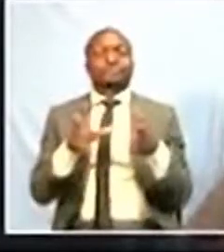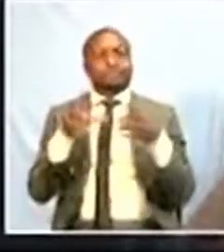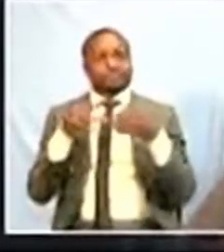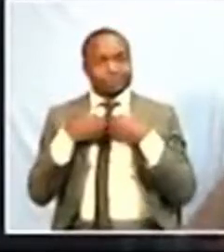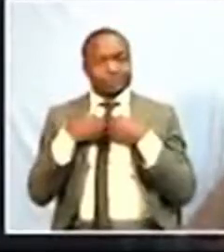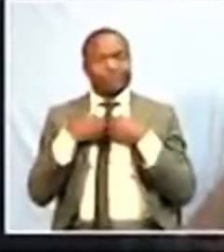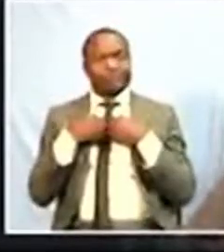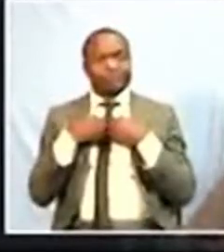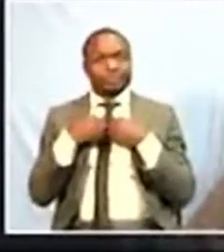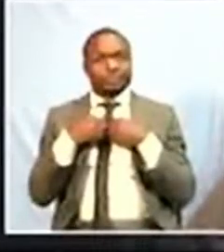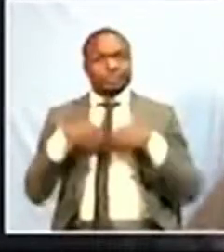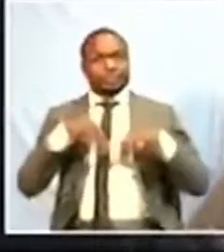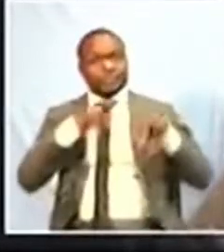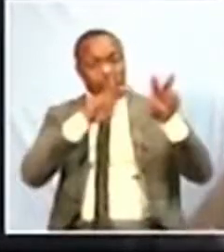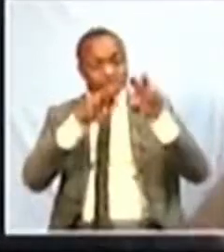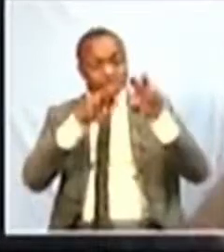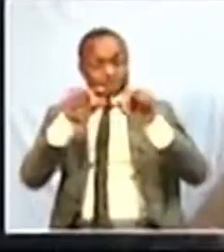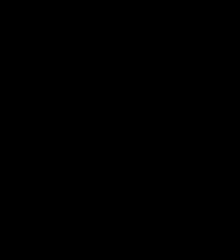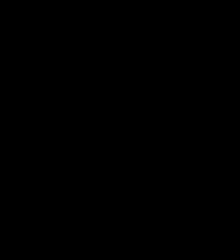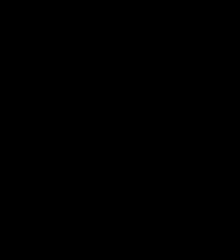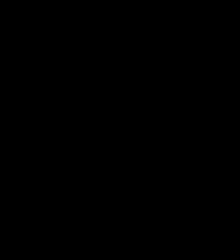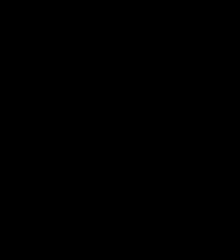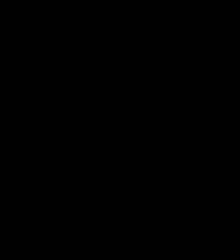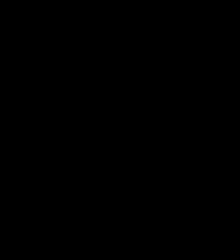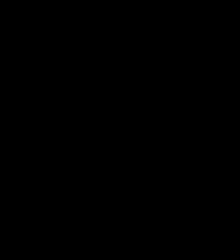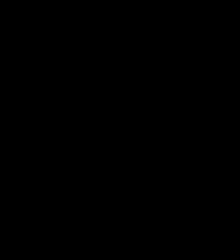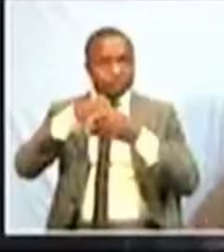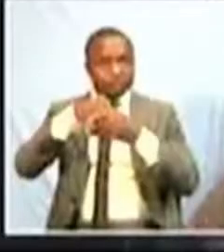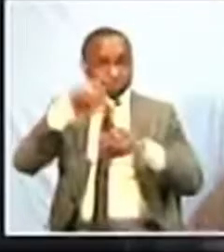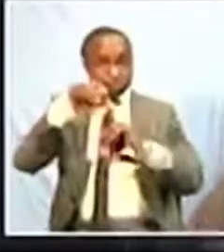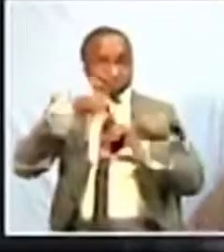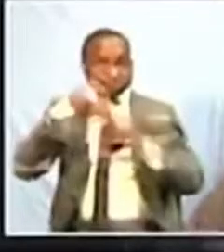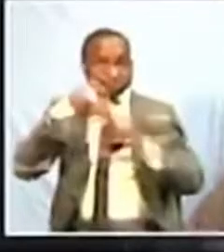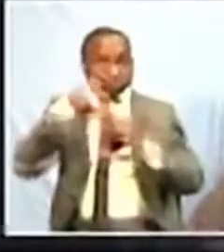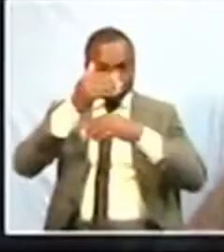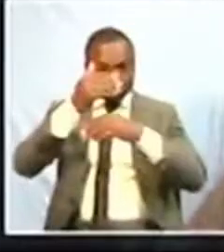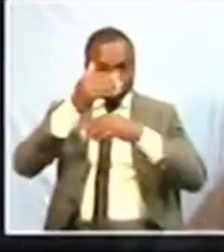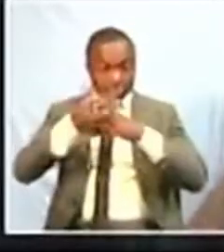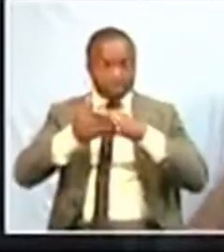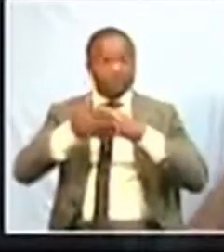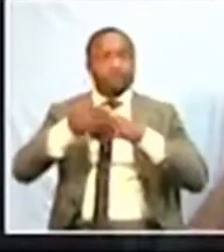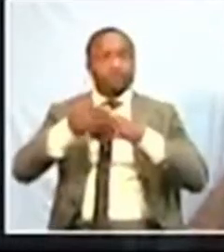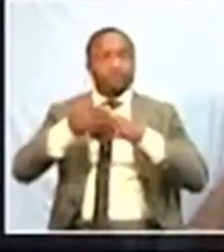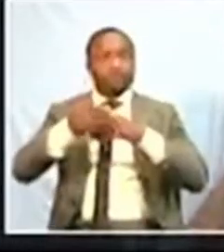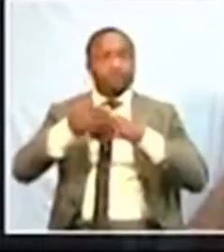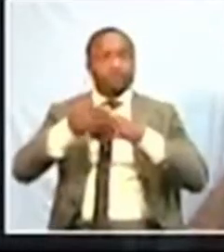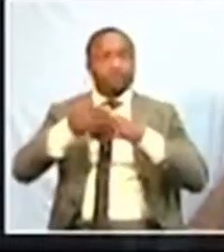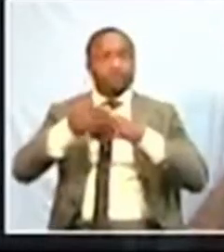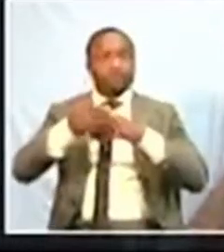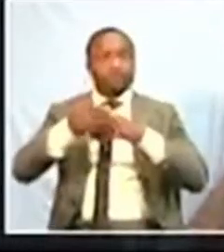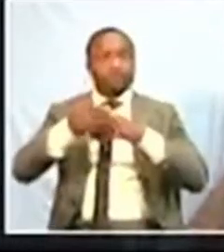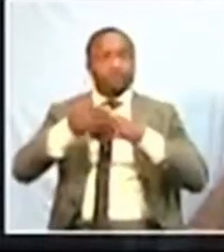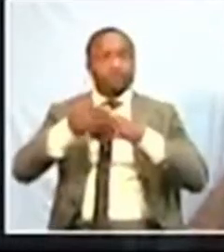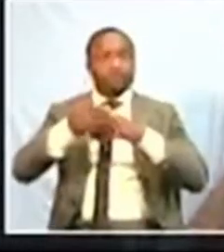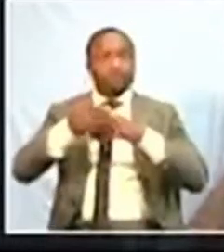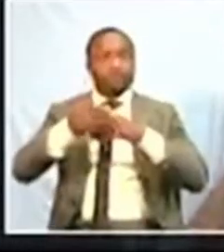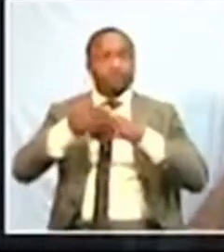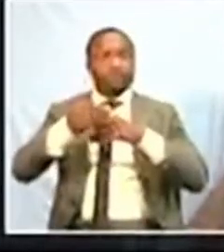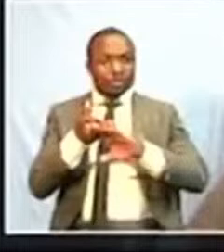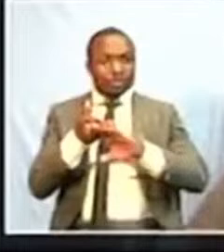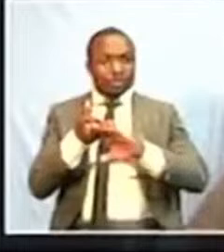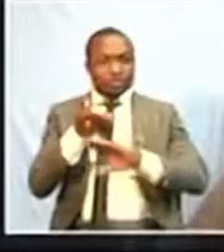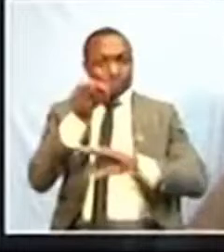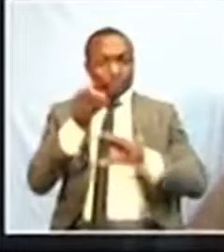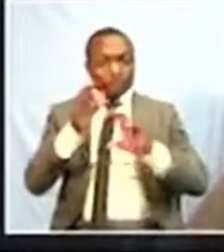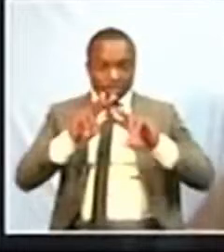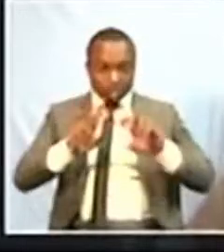the observations of the auditors, the internal auditor and the external auditor, and to check the